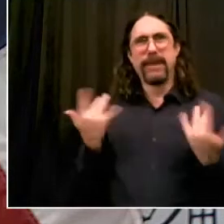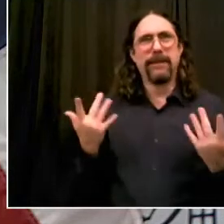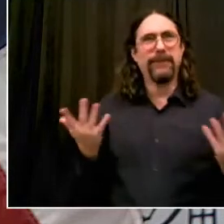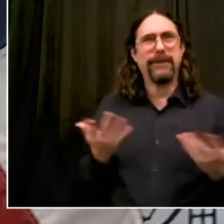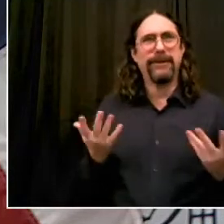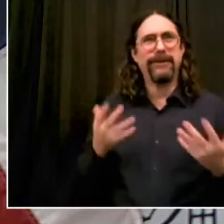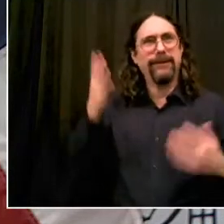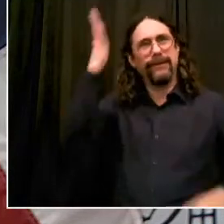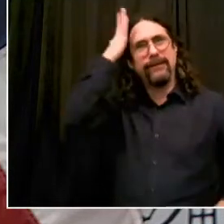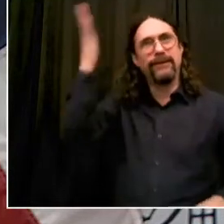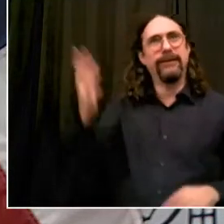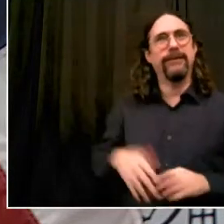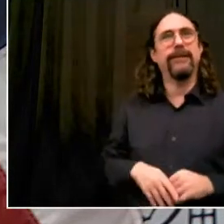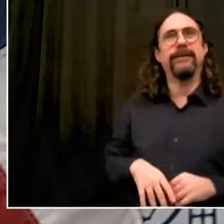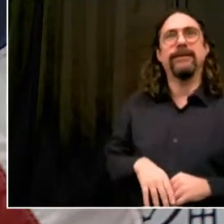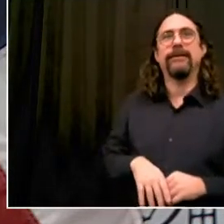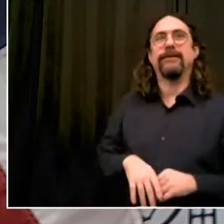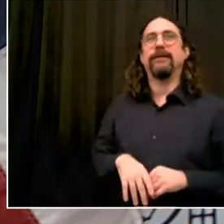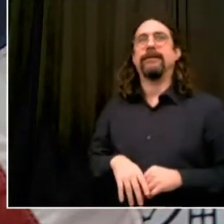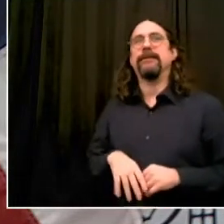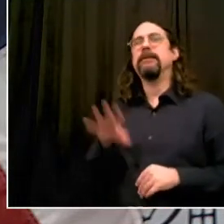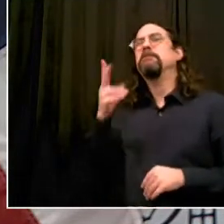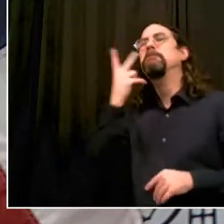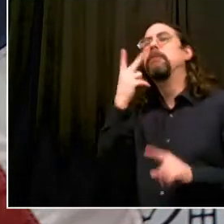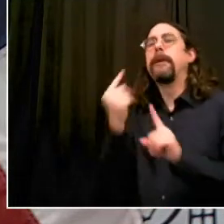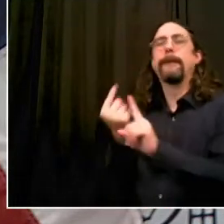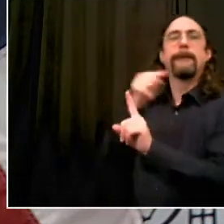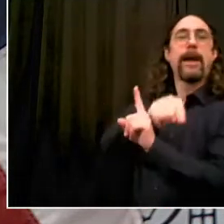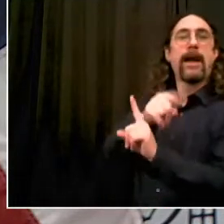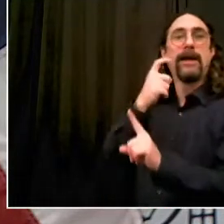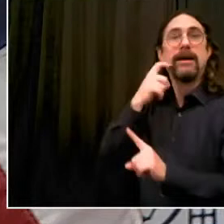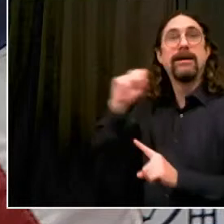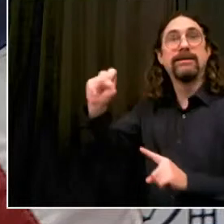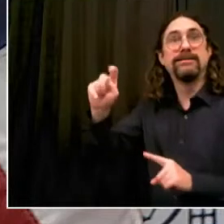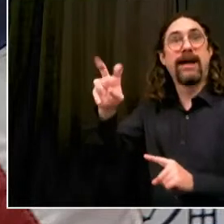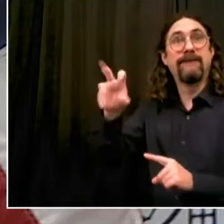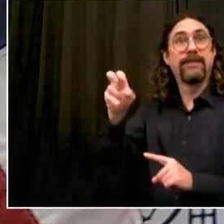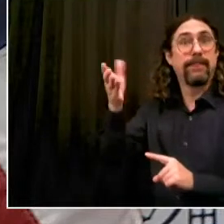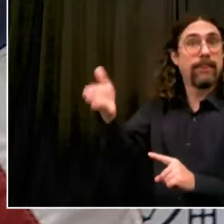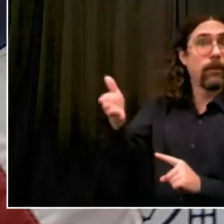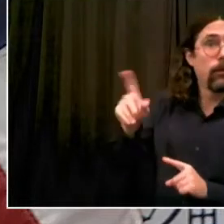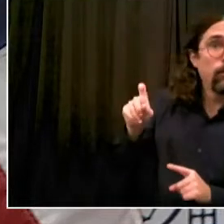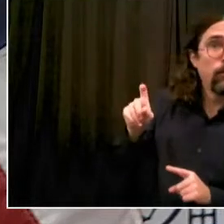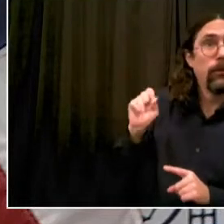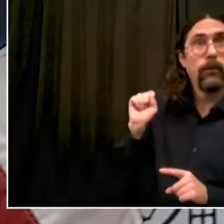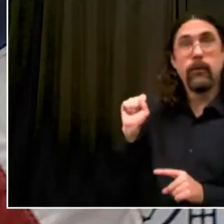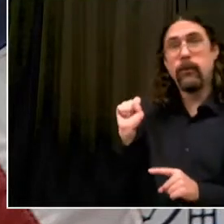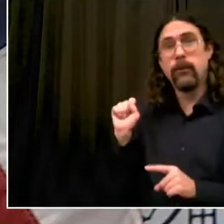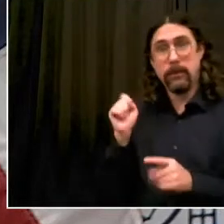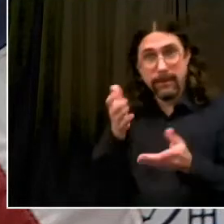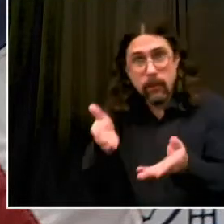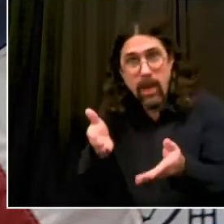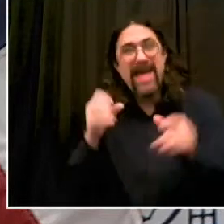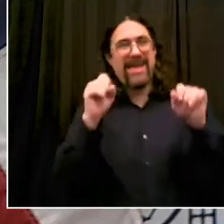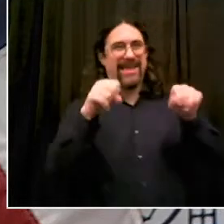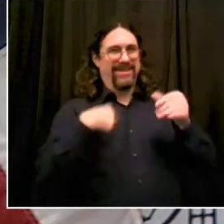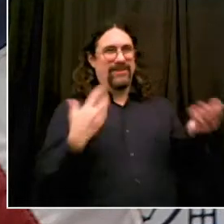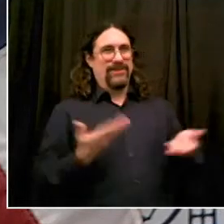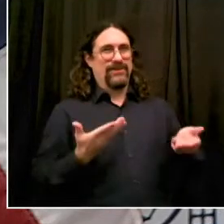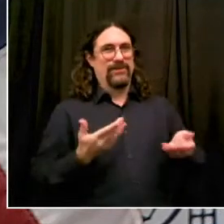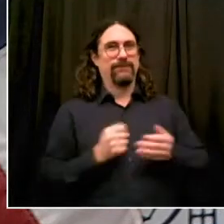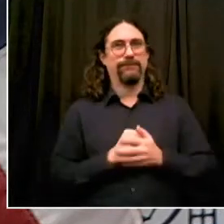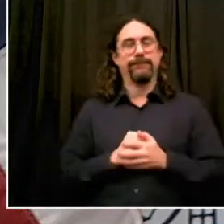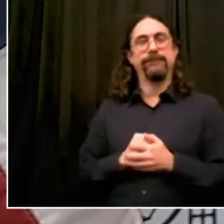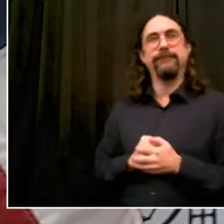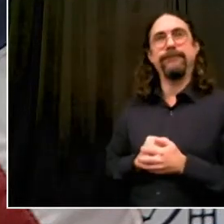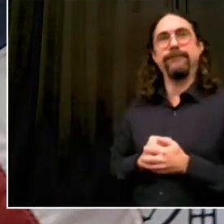doing? Good. I hope you had an all right Thanksgiving, given the circumstances. Definitely. How about you, Steve? Yeah, it was all right. A lot of video